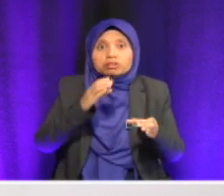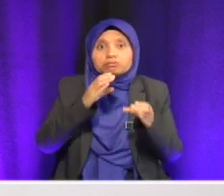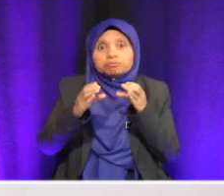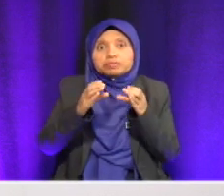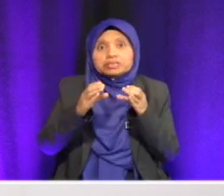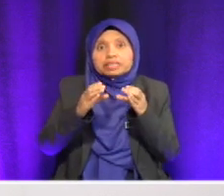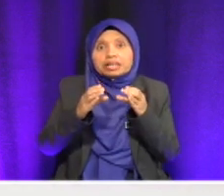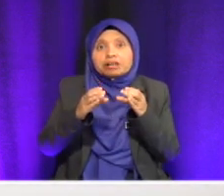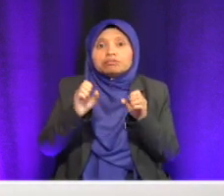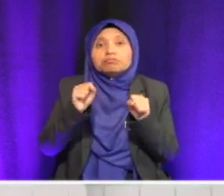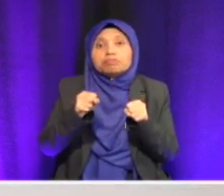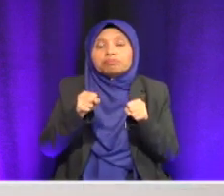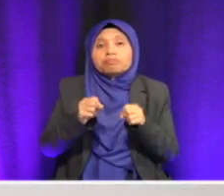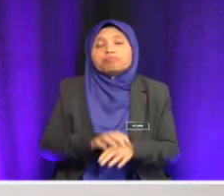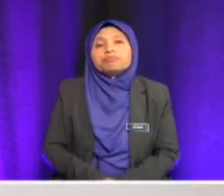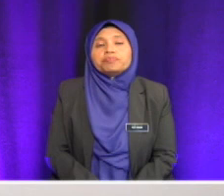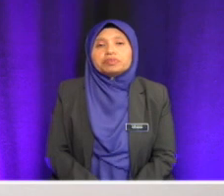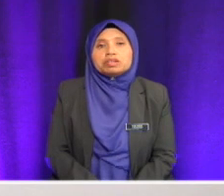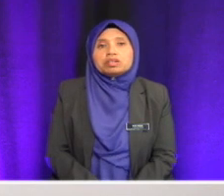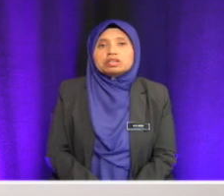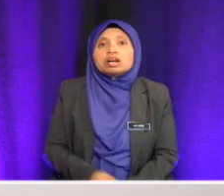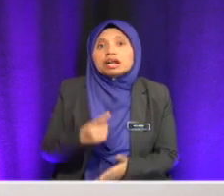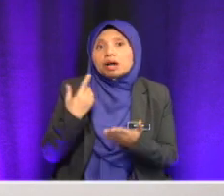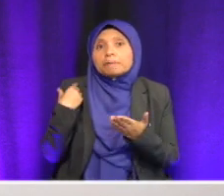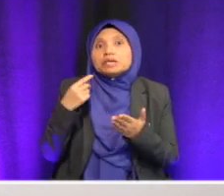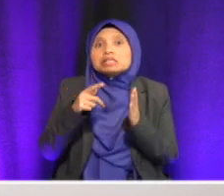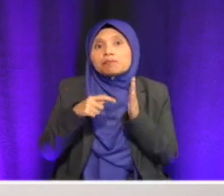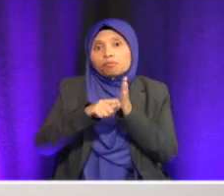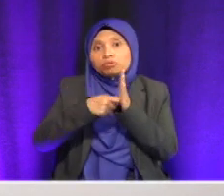other members of the same species? Can you please identify the keyword?